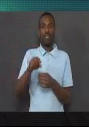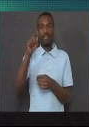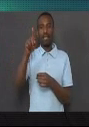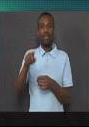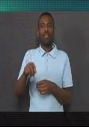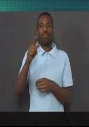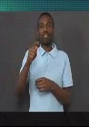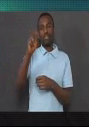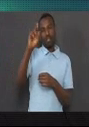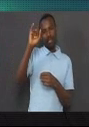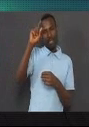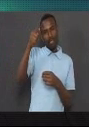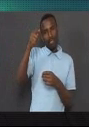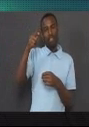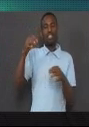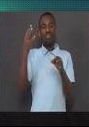function sine.